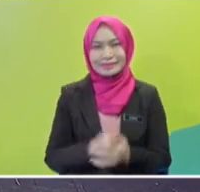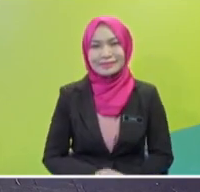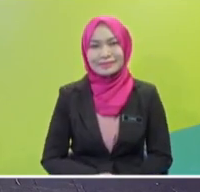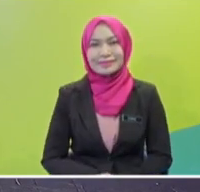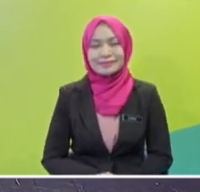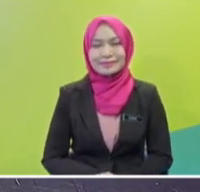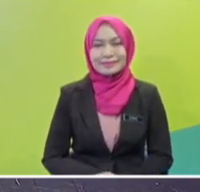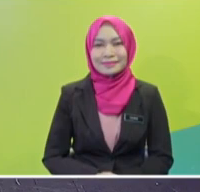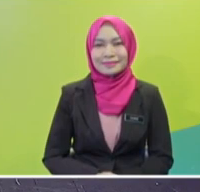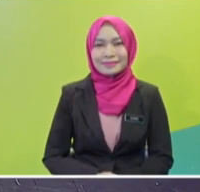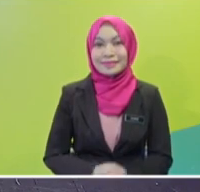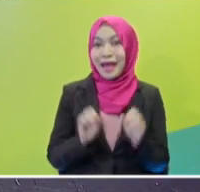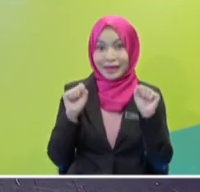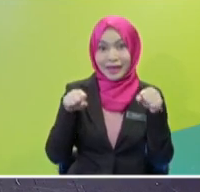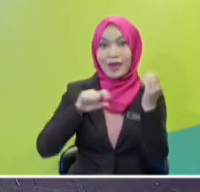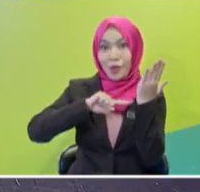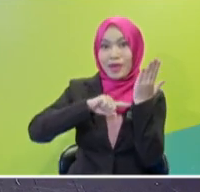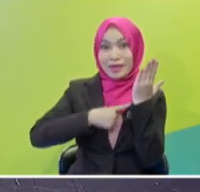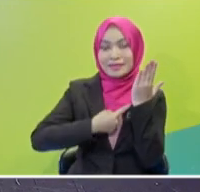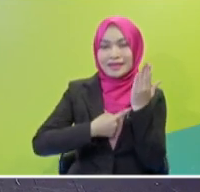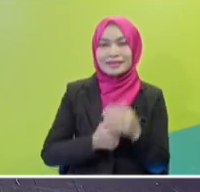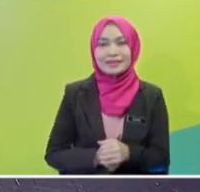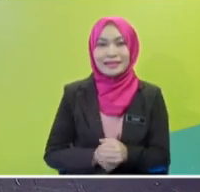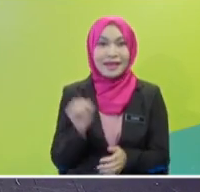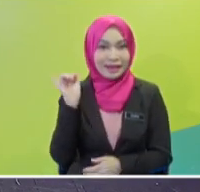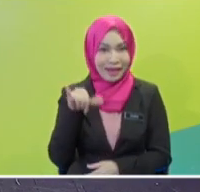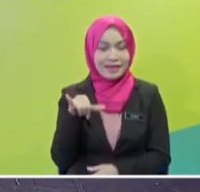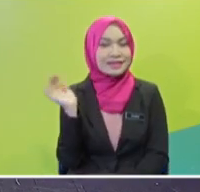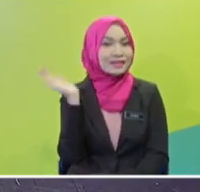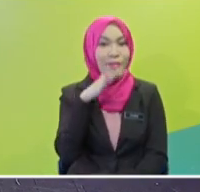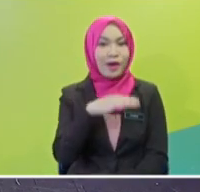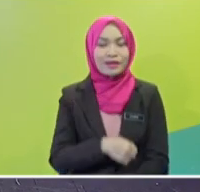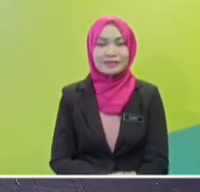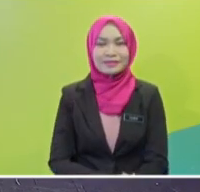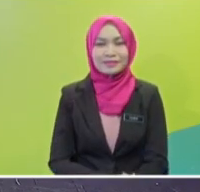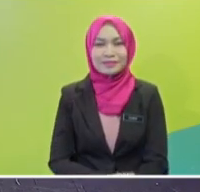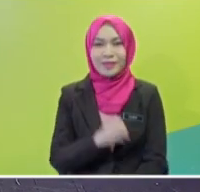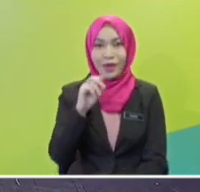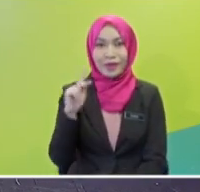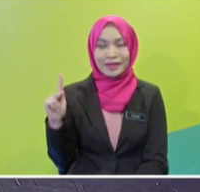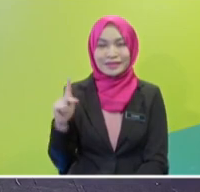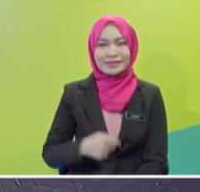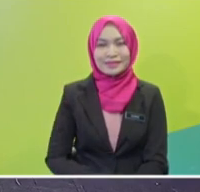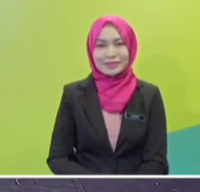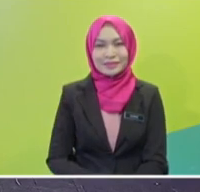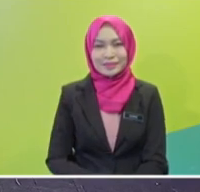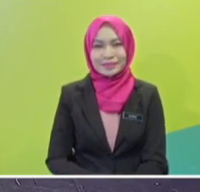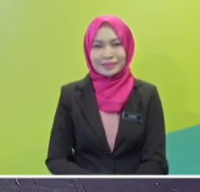So, shall we begin? Yes, sure. All right, here we go. Okay.